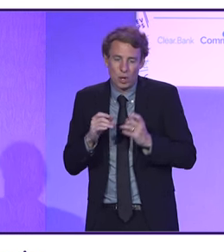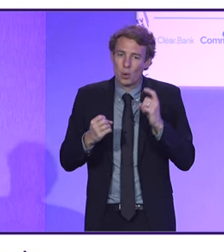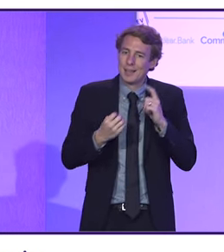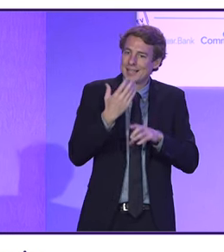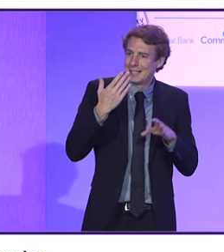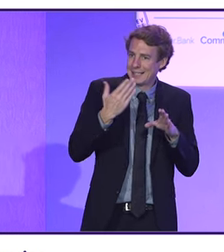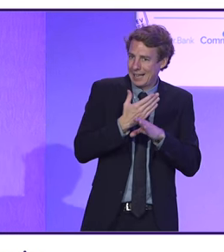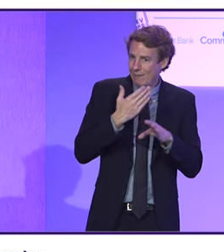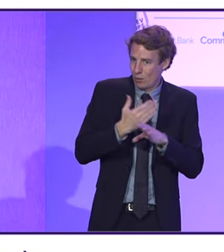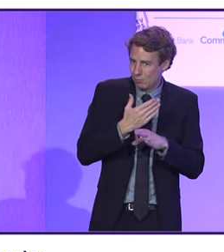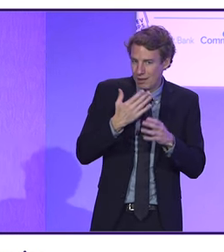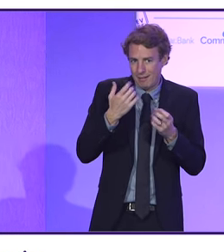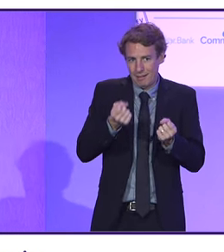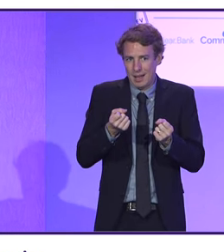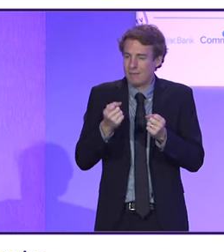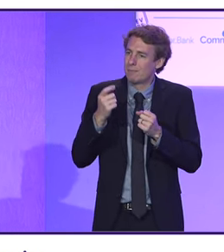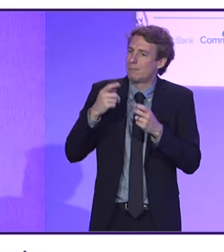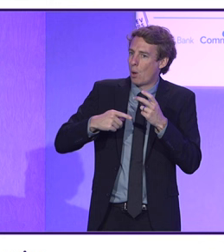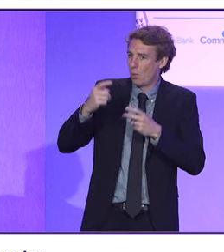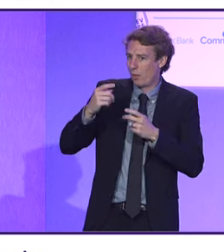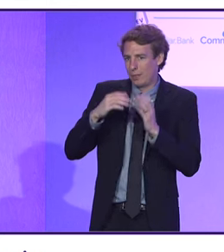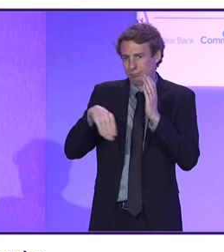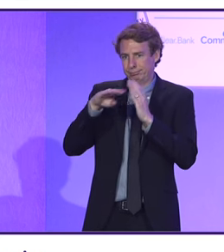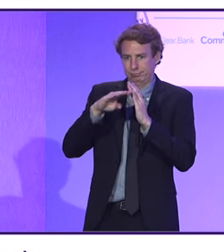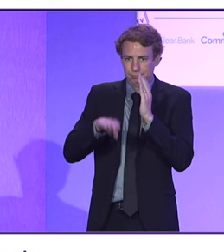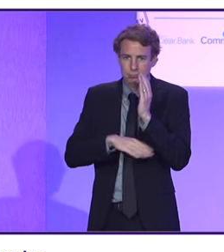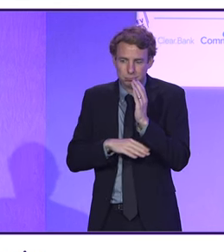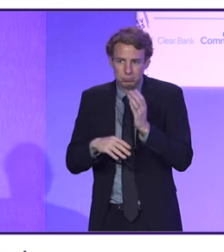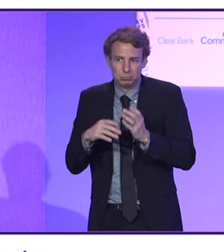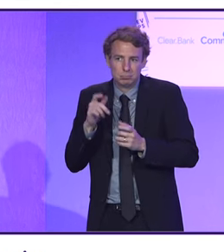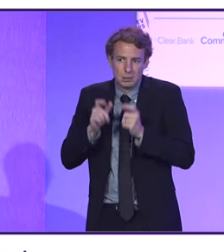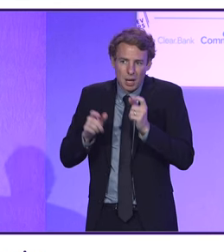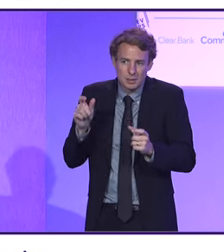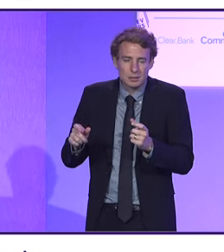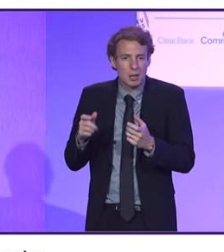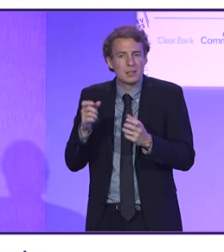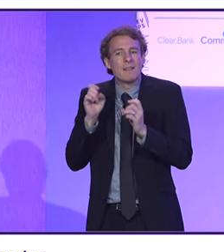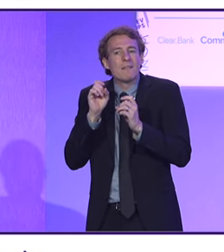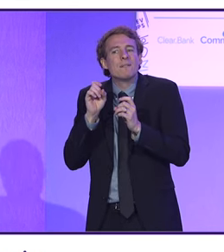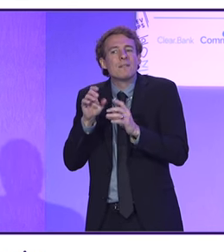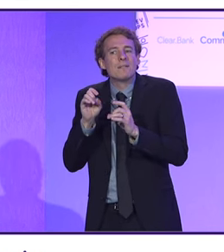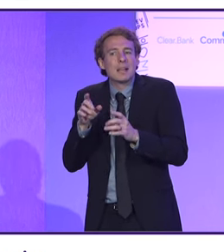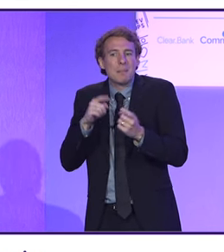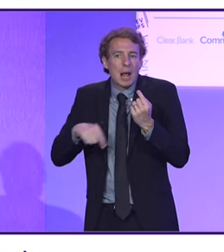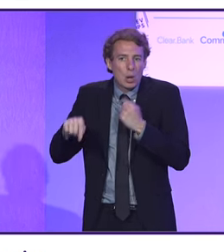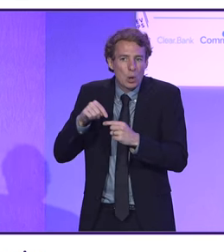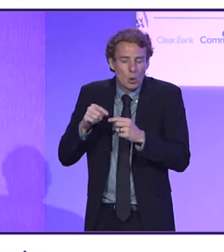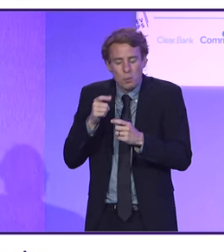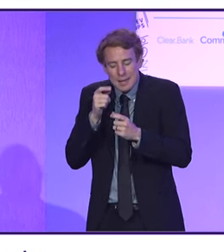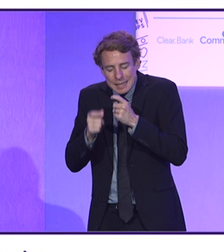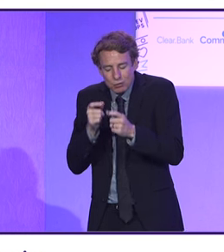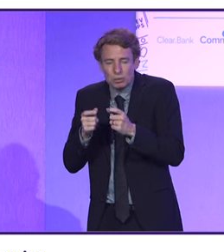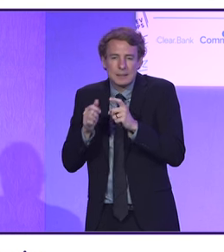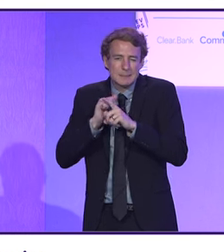both levels to create feedback loops with your customers, to iteratively improve, and to use automation and create that